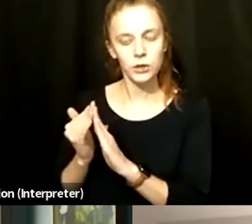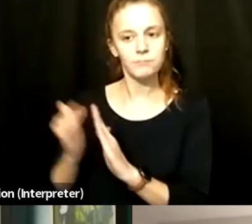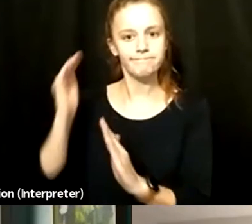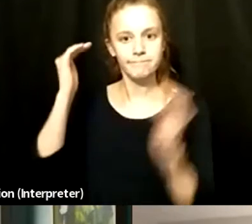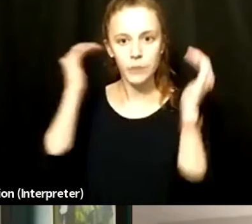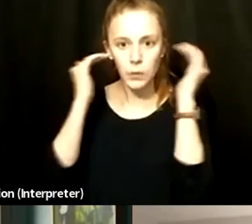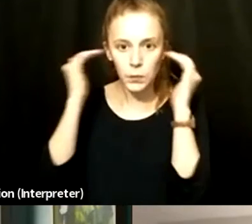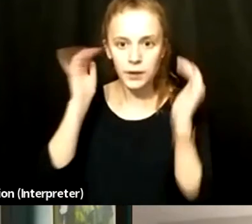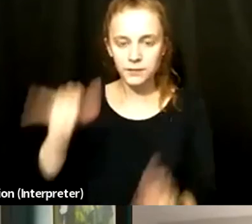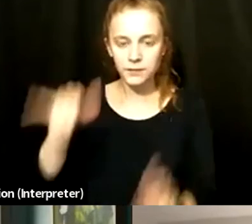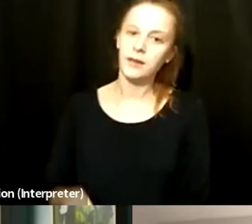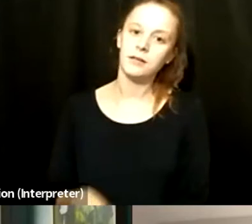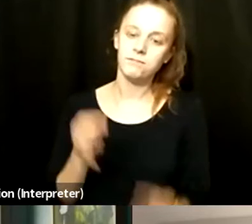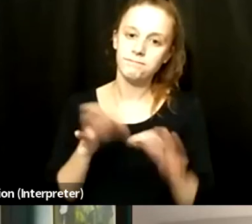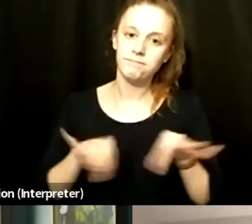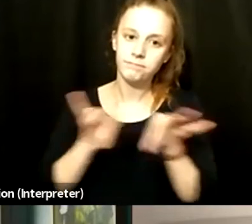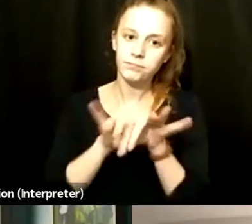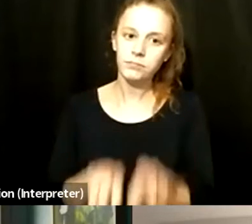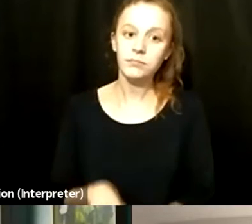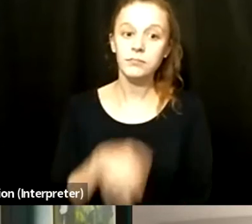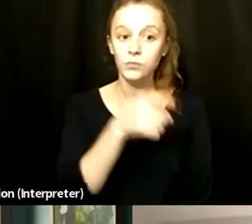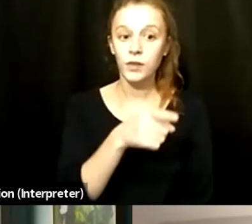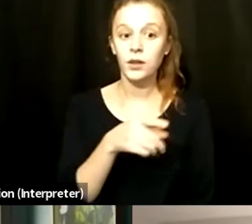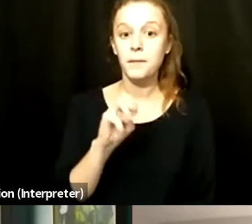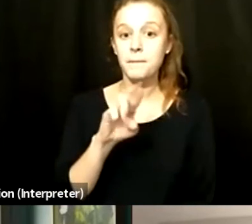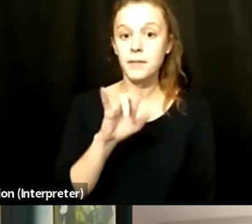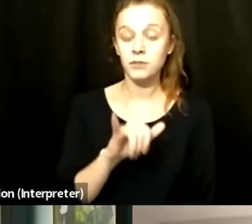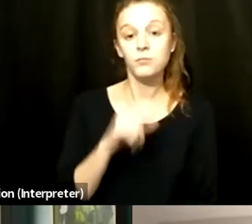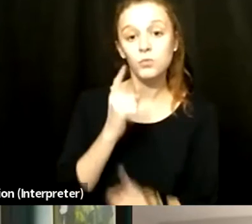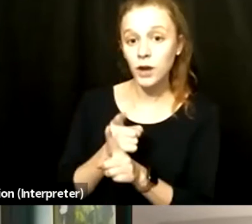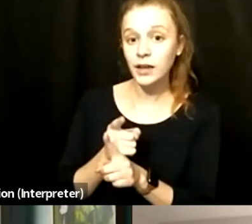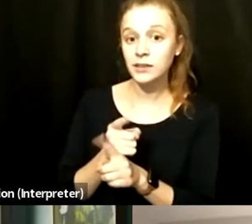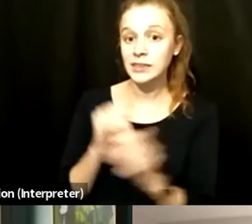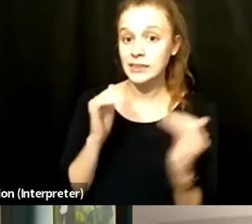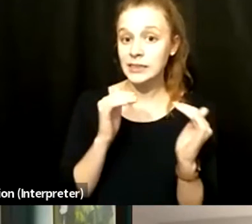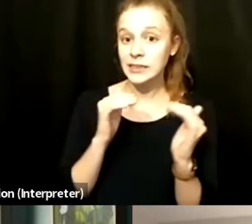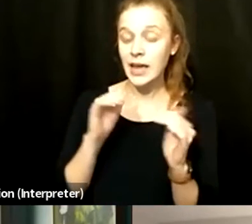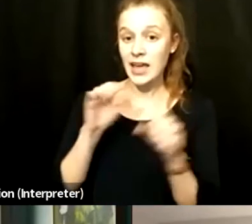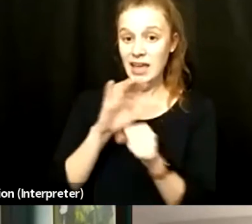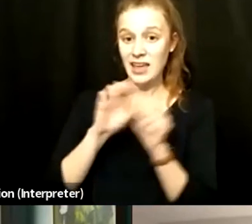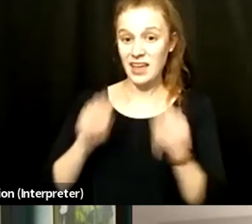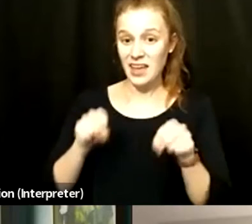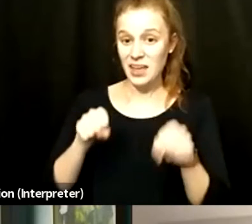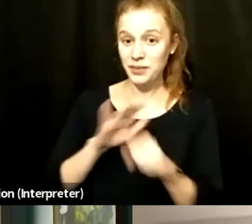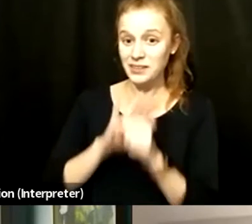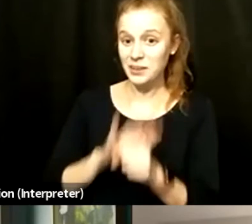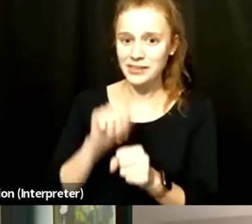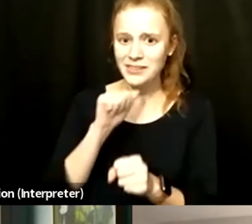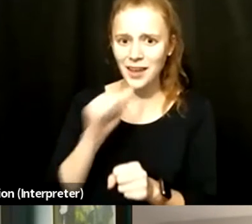their work. Right. And of course, ableism is not just in high level elite adapted